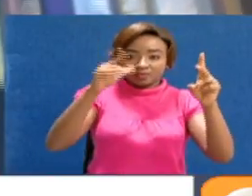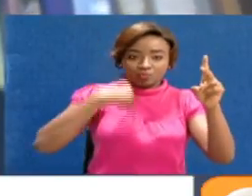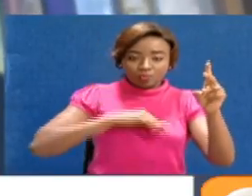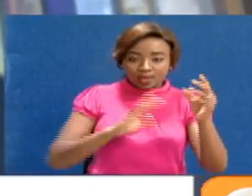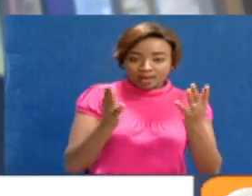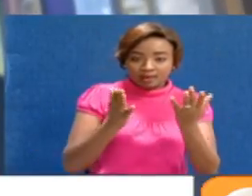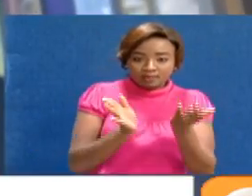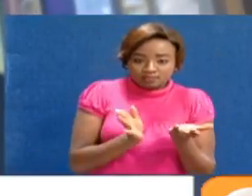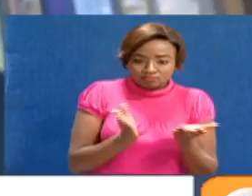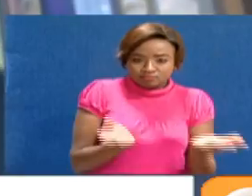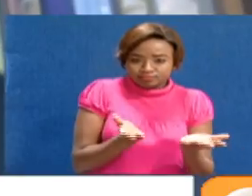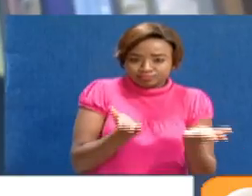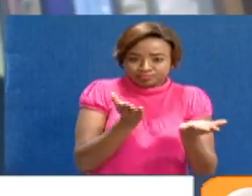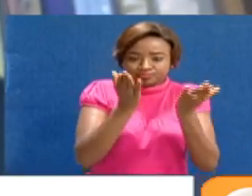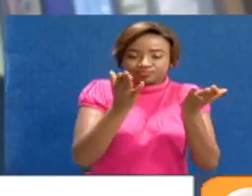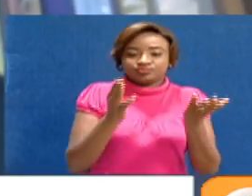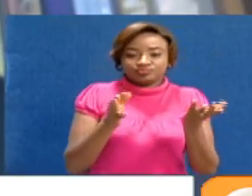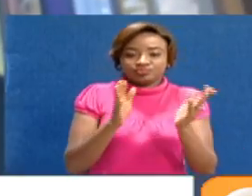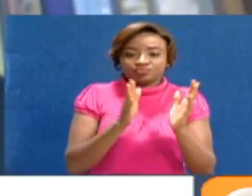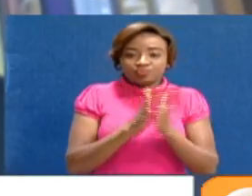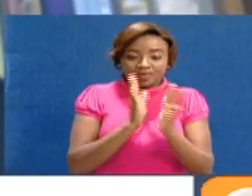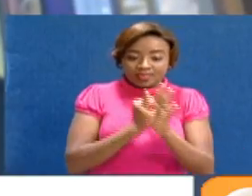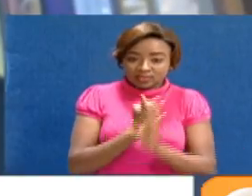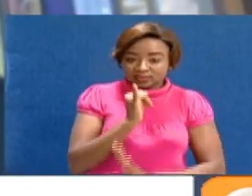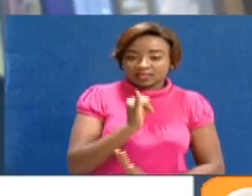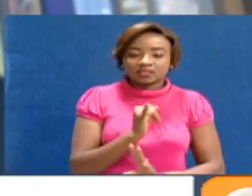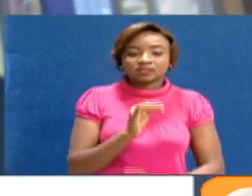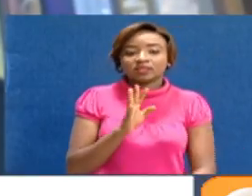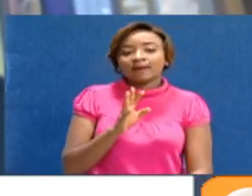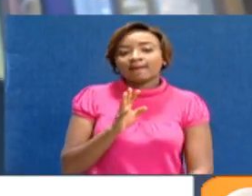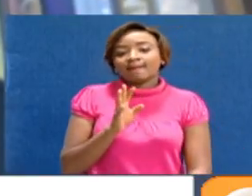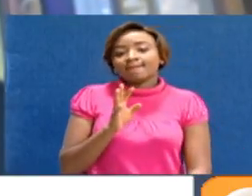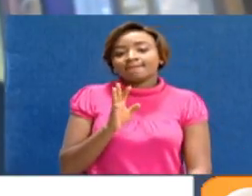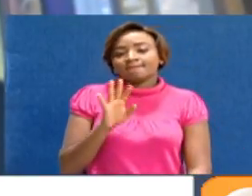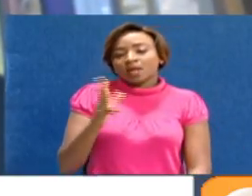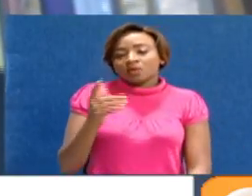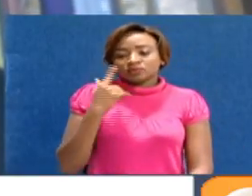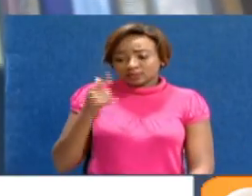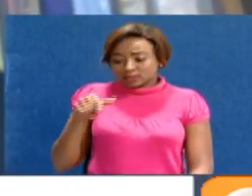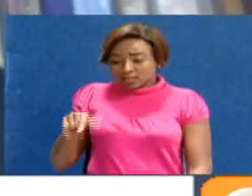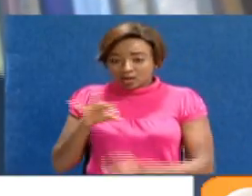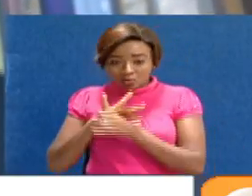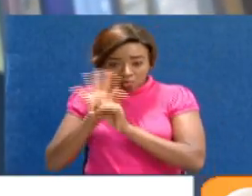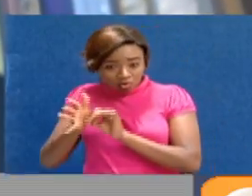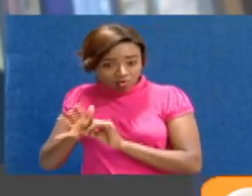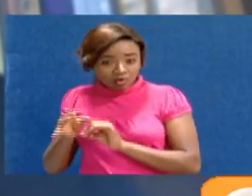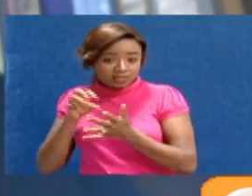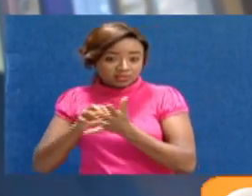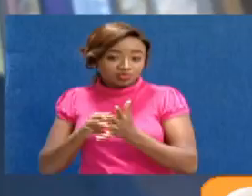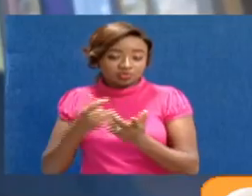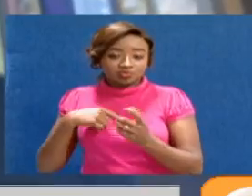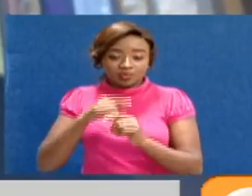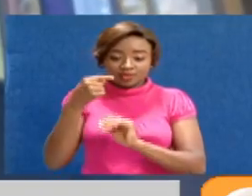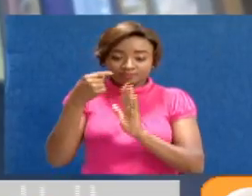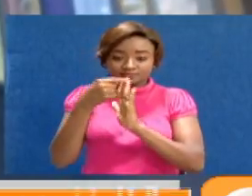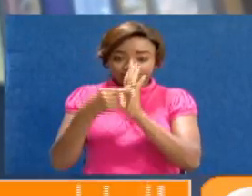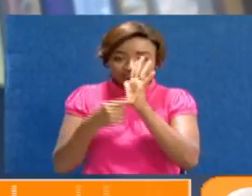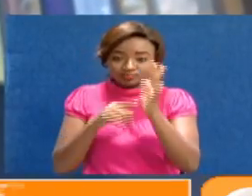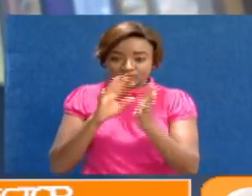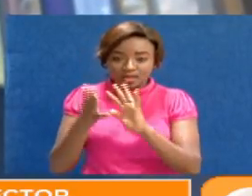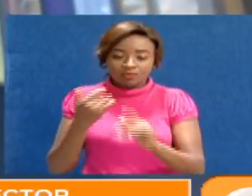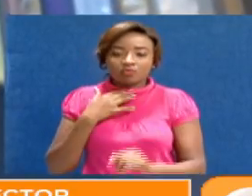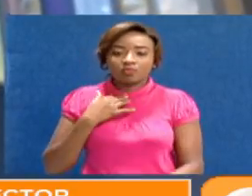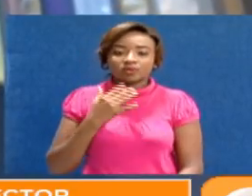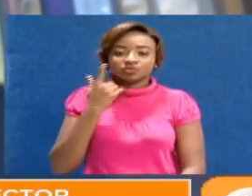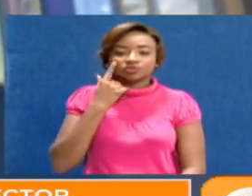integrity, and one of the things that we have been emphasizing right now is the way we deal with COVID-19 now, the accountability measures we put in place will determine how